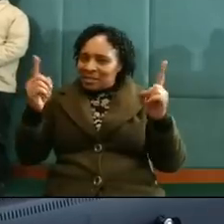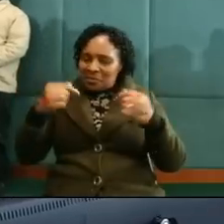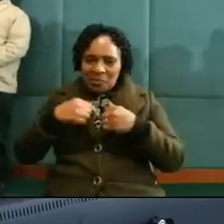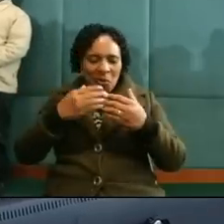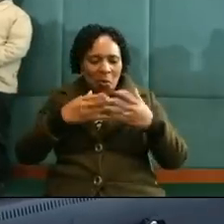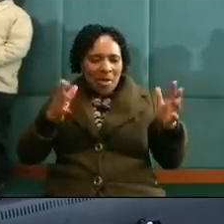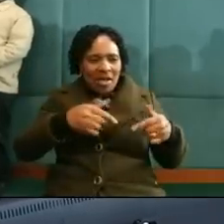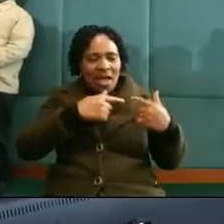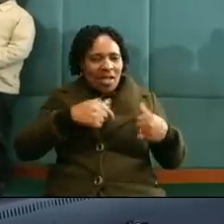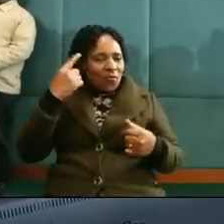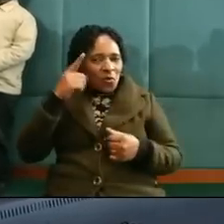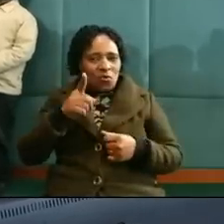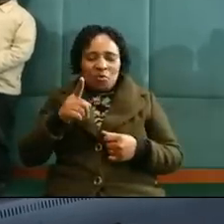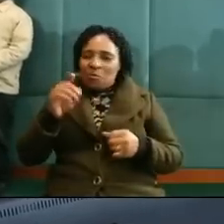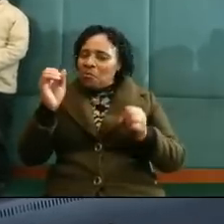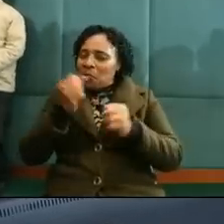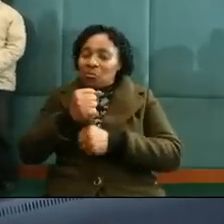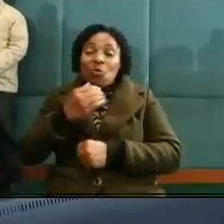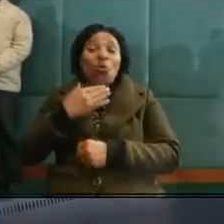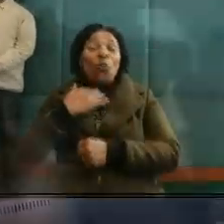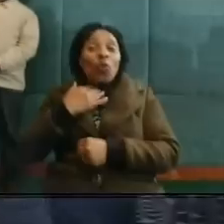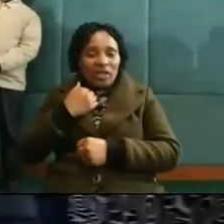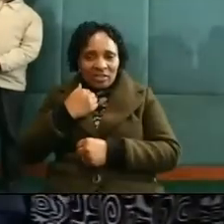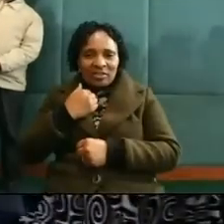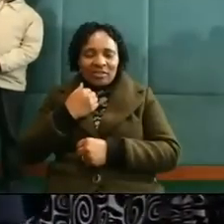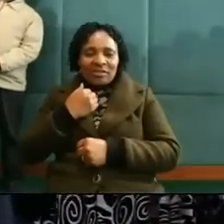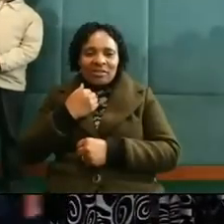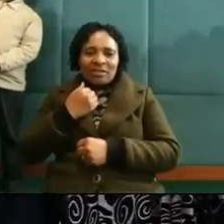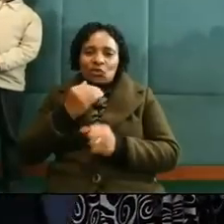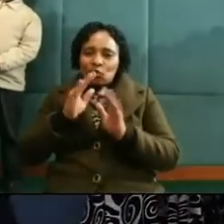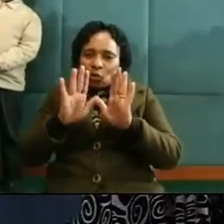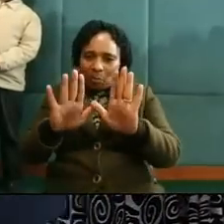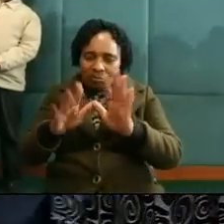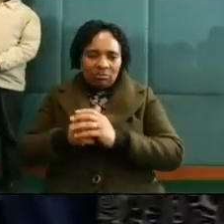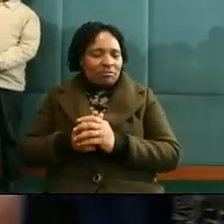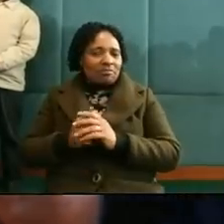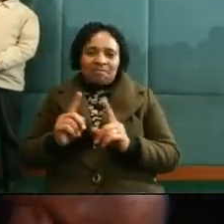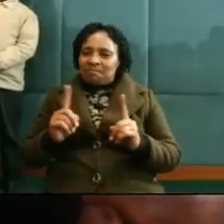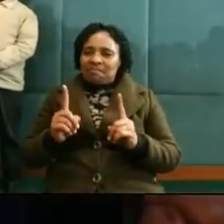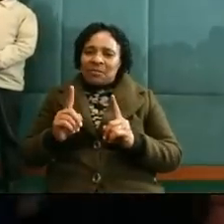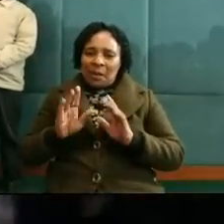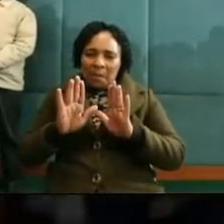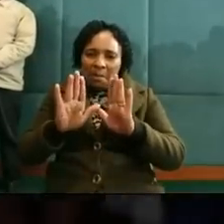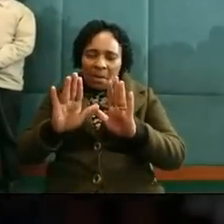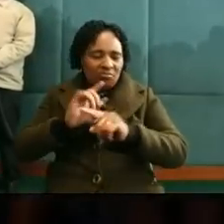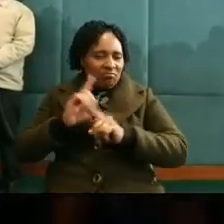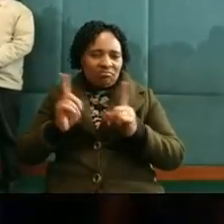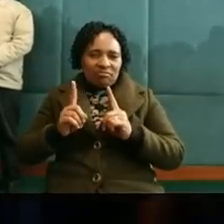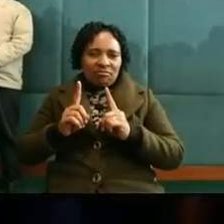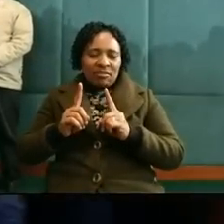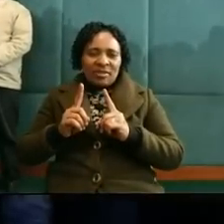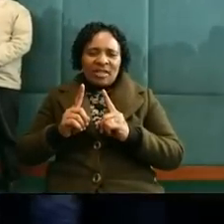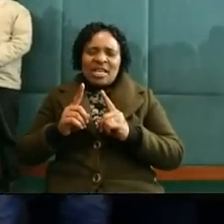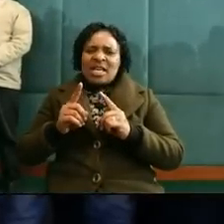heart because I don't want to beep, beep when the Lord comes. No, no, no, no. Not after I